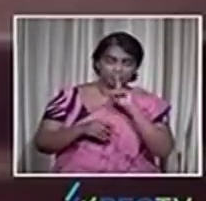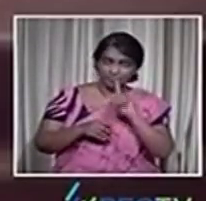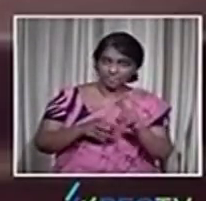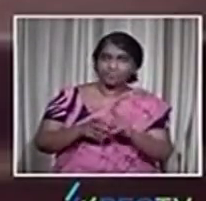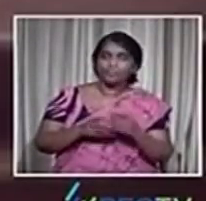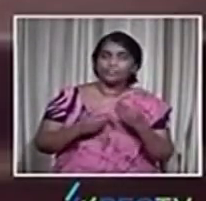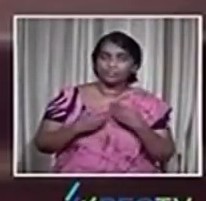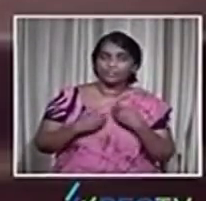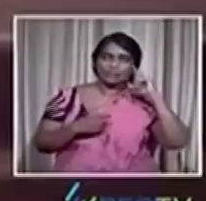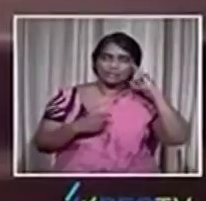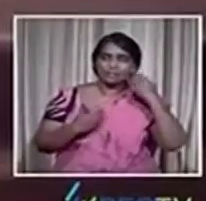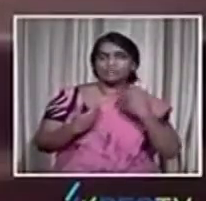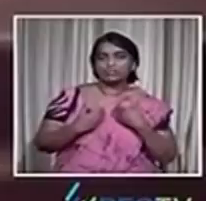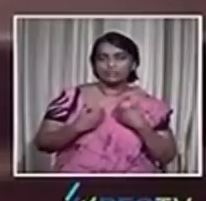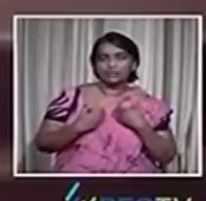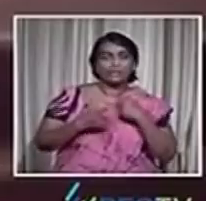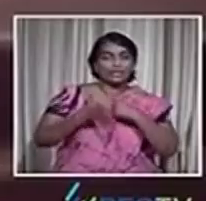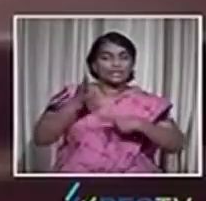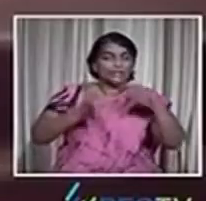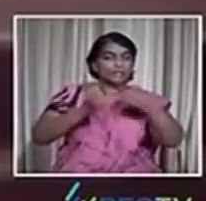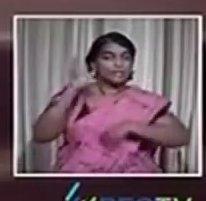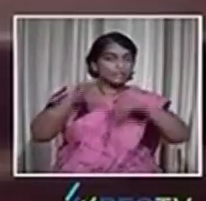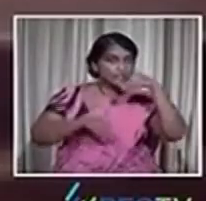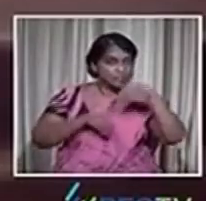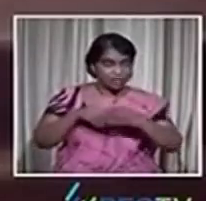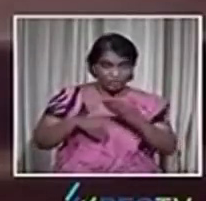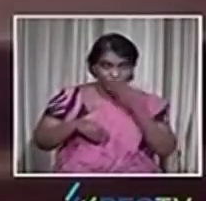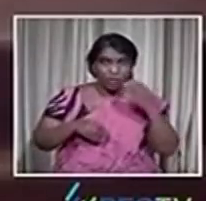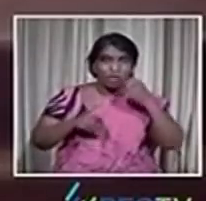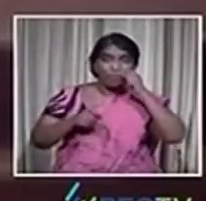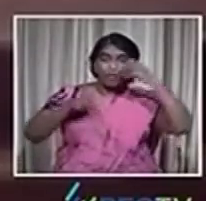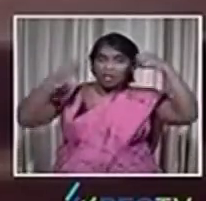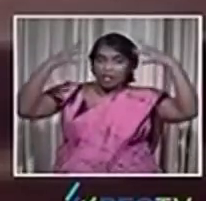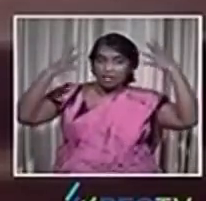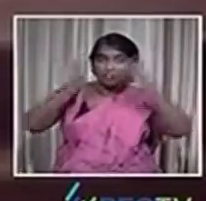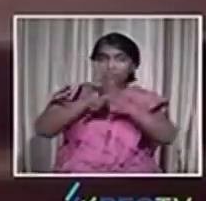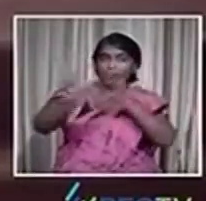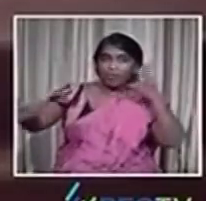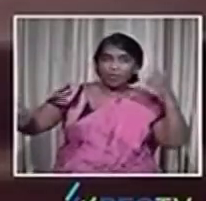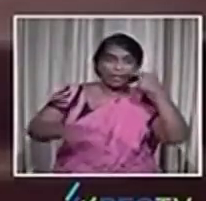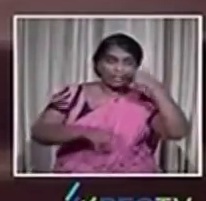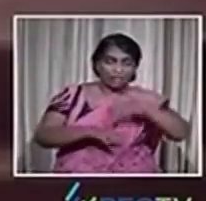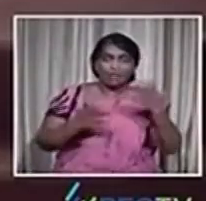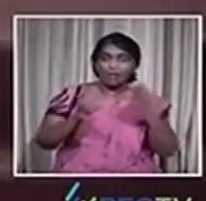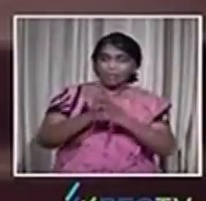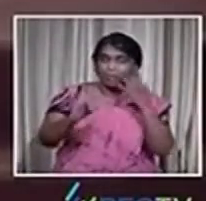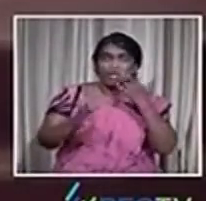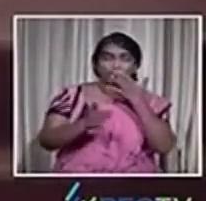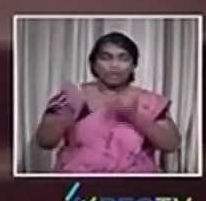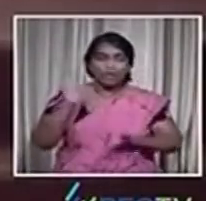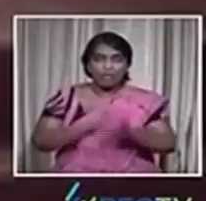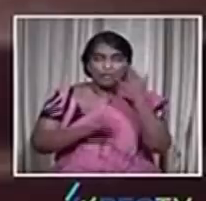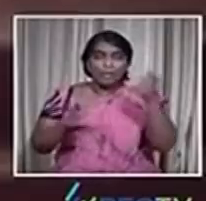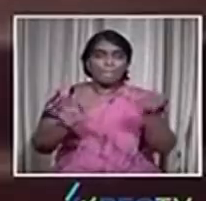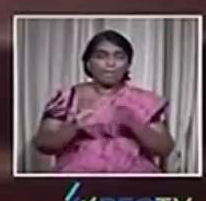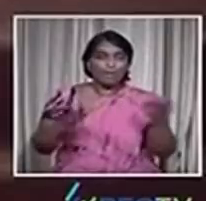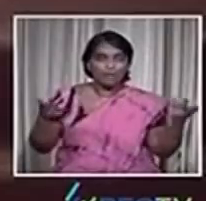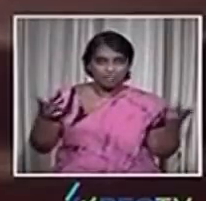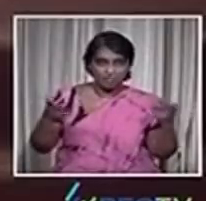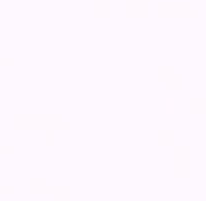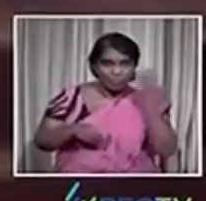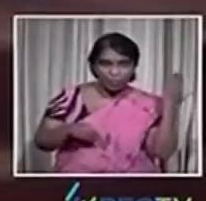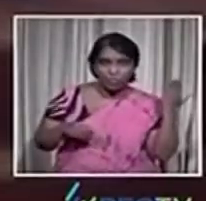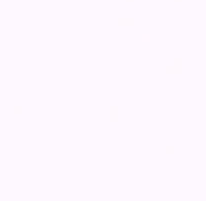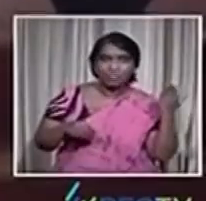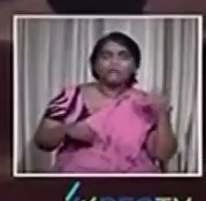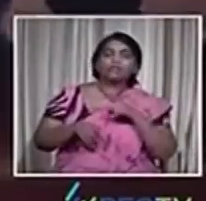of the parliament is abysmal. I will not lie. I have to say this regrettably. I wish I was not a parliamentarian. However, I must note, there is